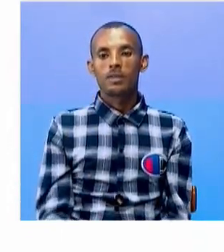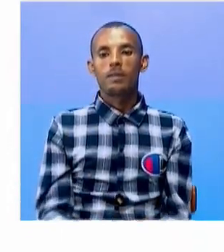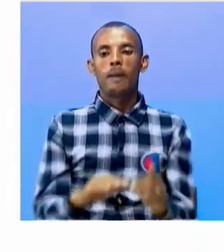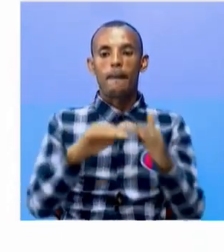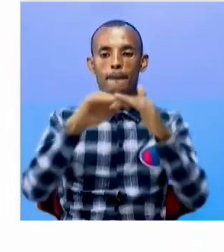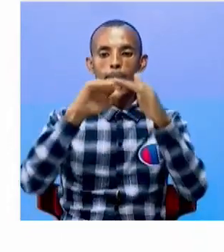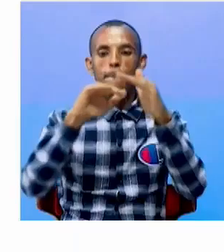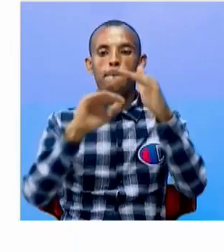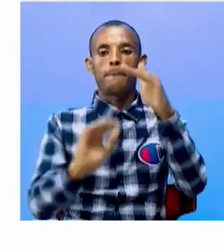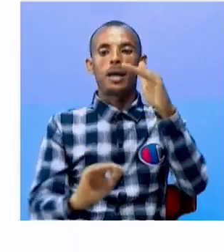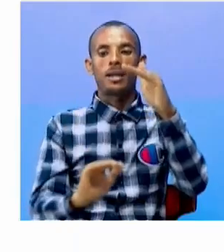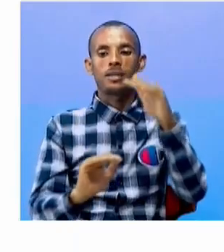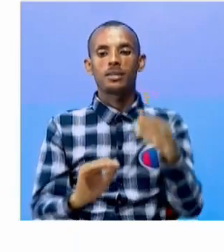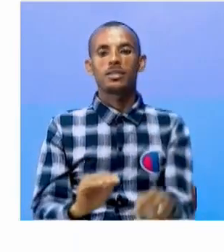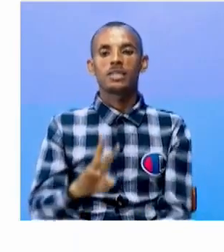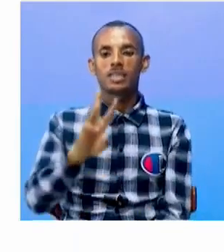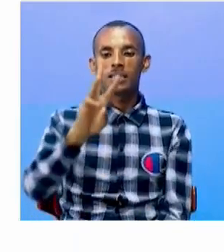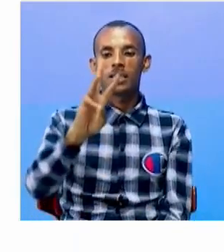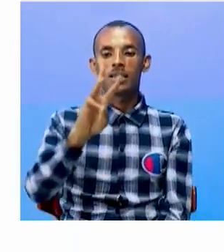minus